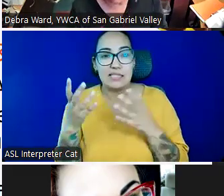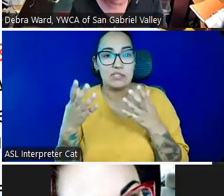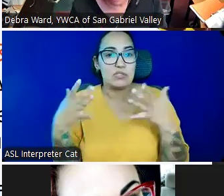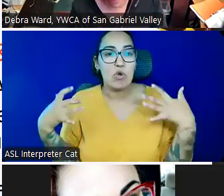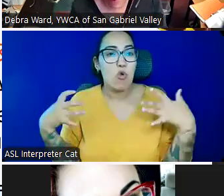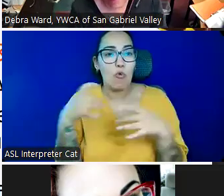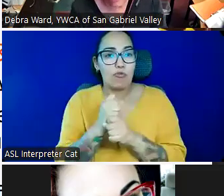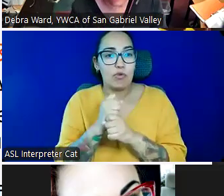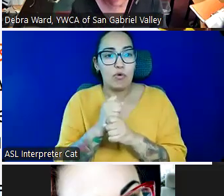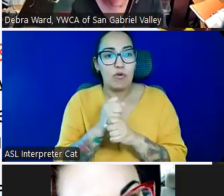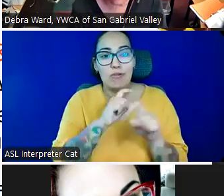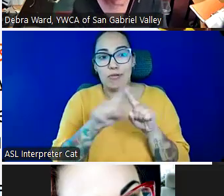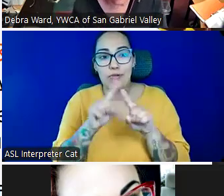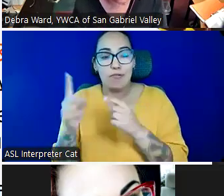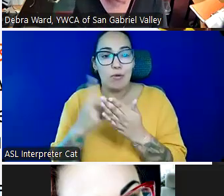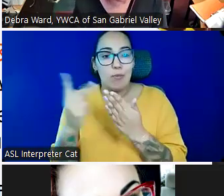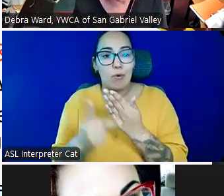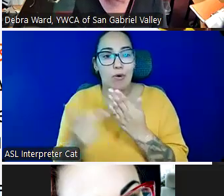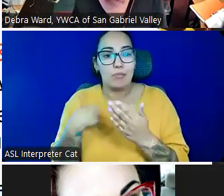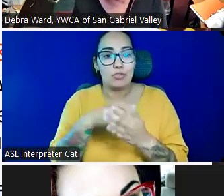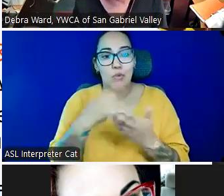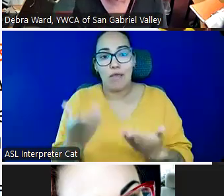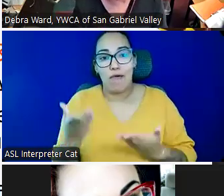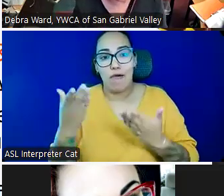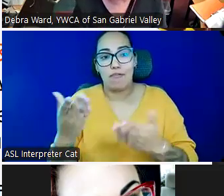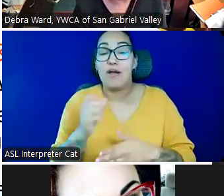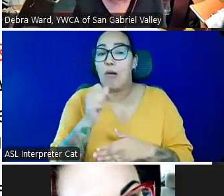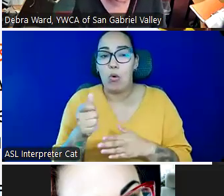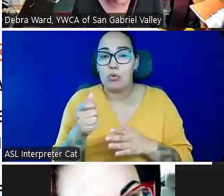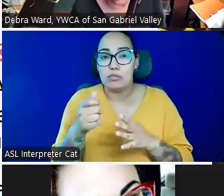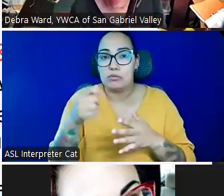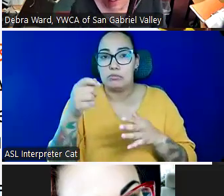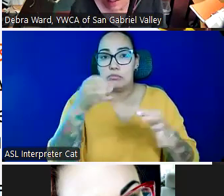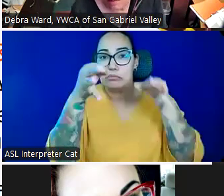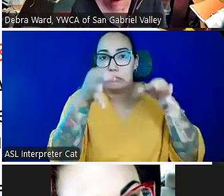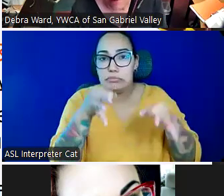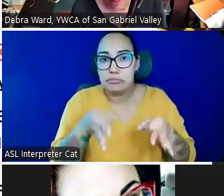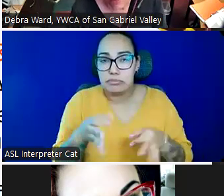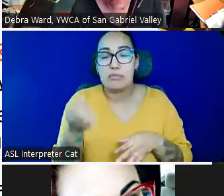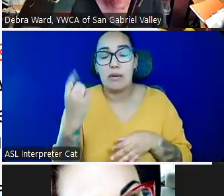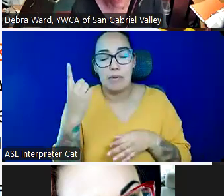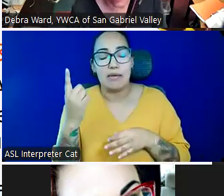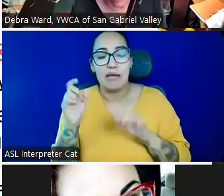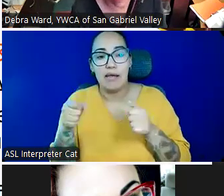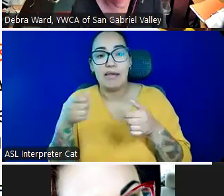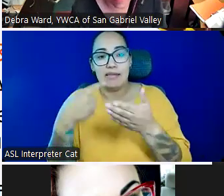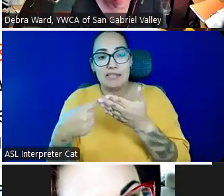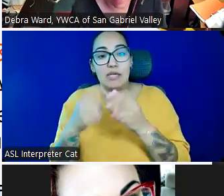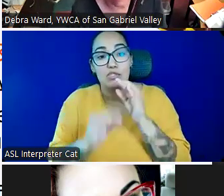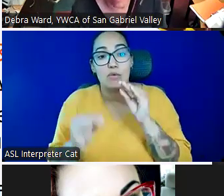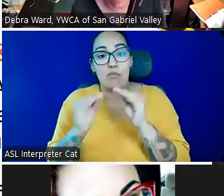the different programs that we offer. I won't go into those. I can talk more as we get into the